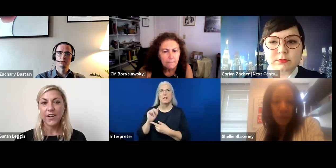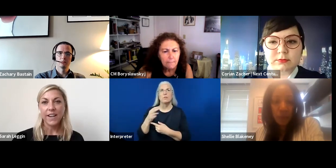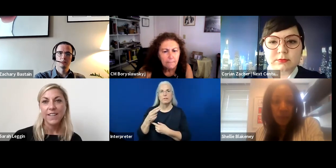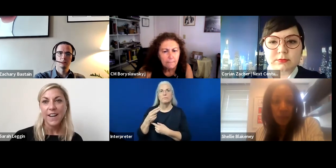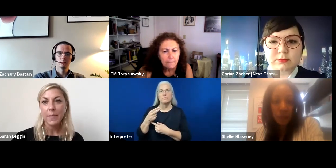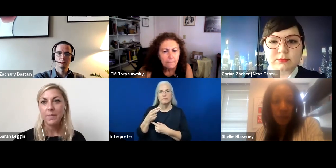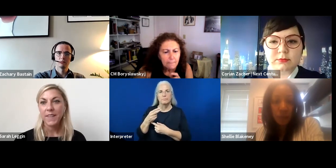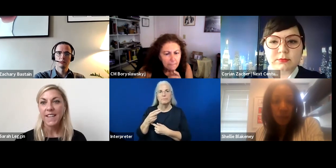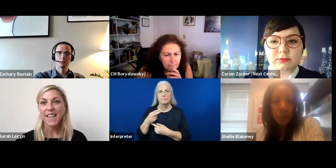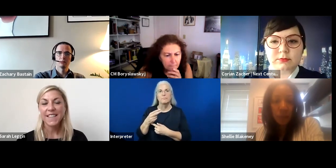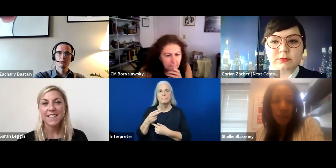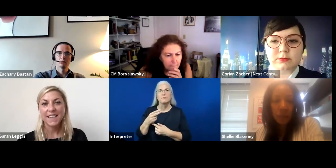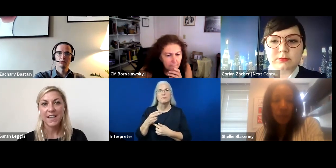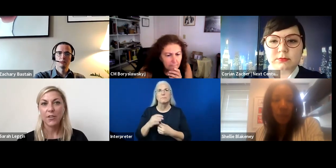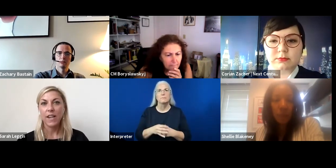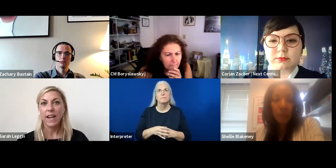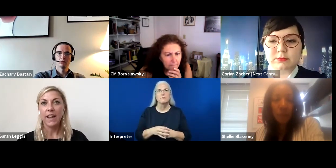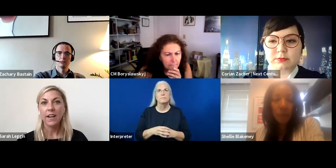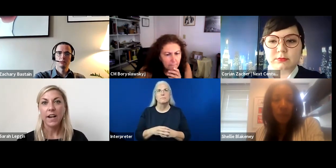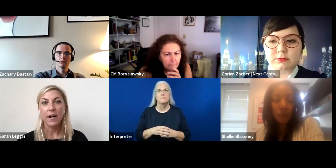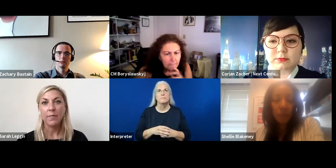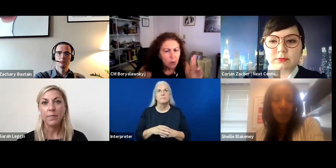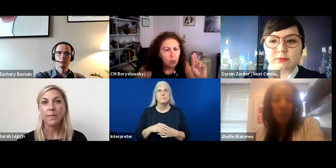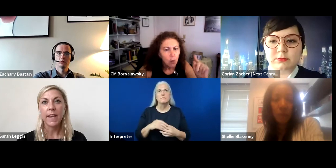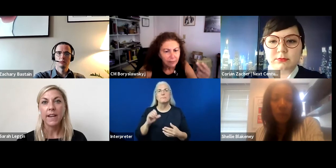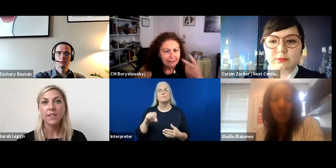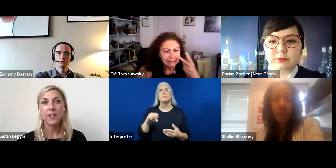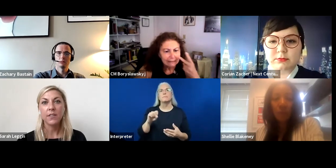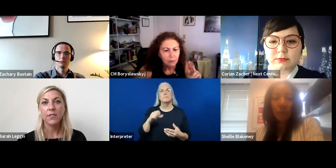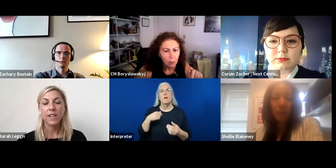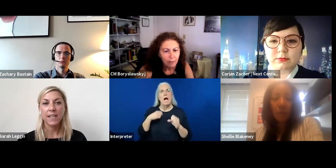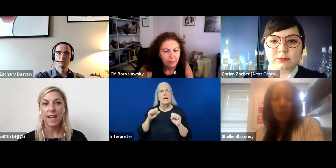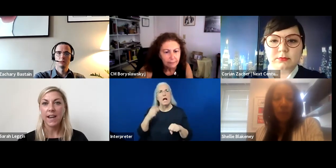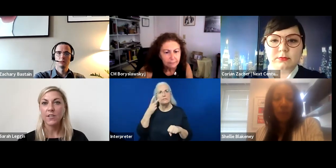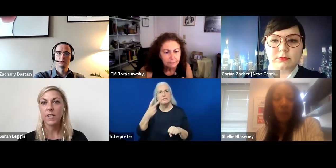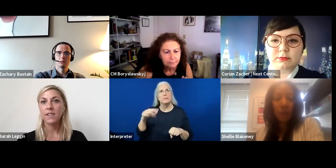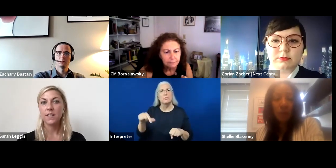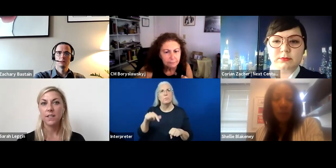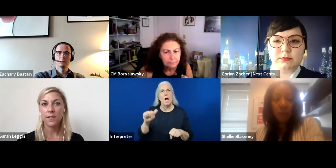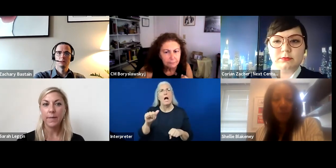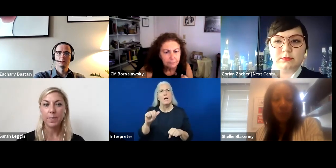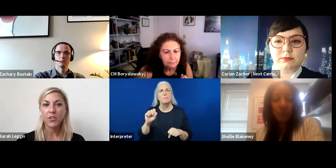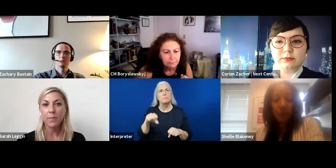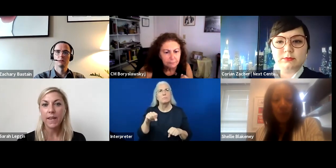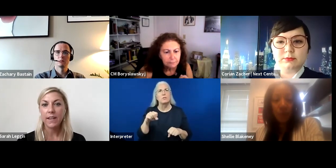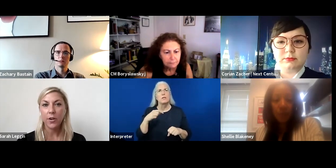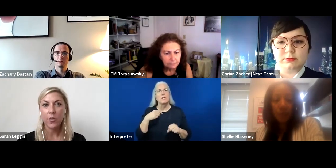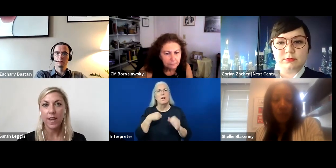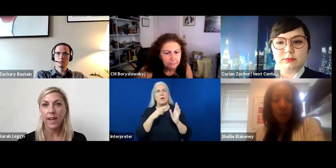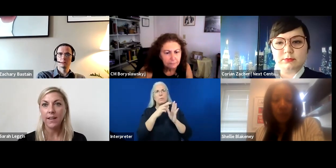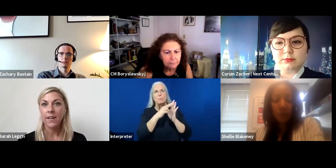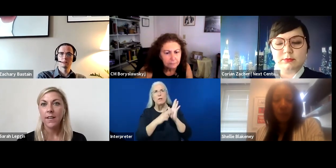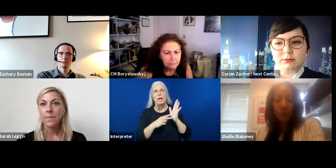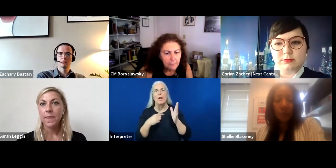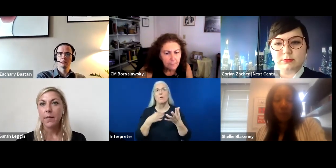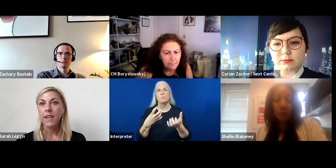This is Sarah. Yes, I can see the Q&A. And as you're reading that, I just wanted to jump in and note